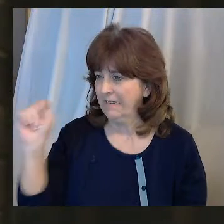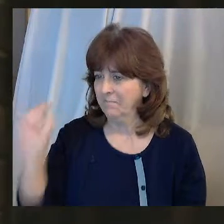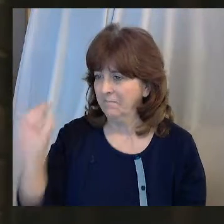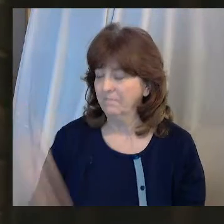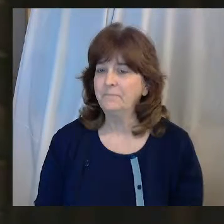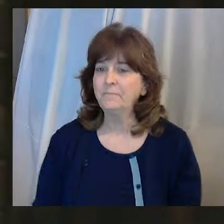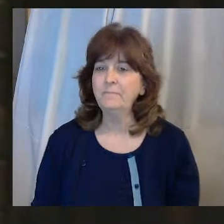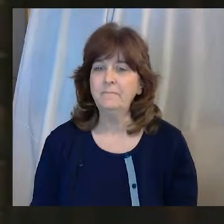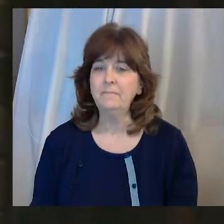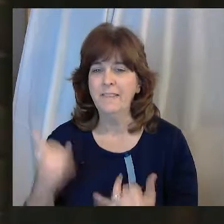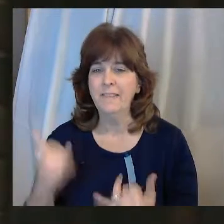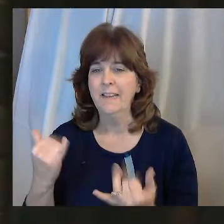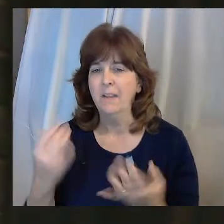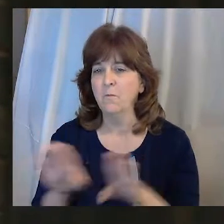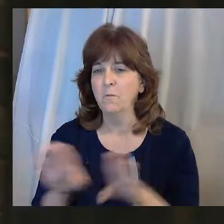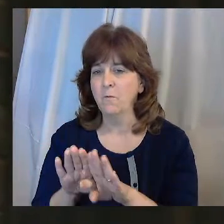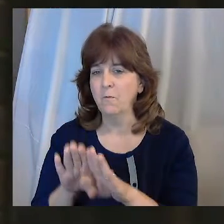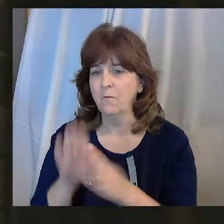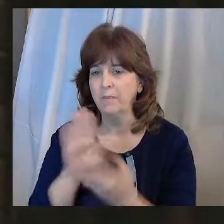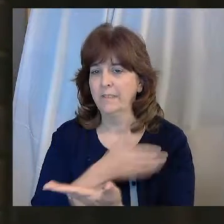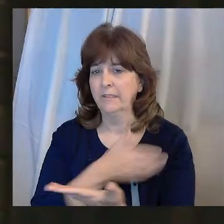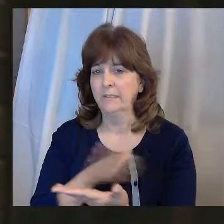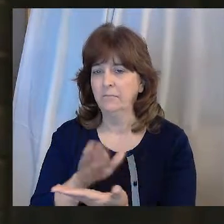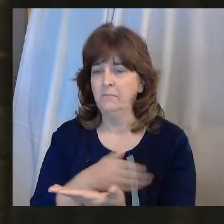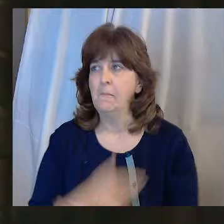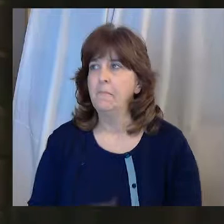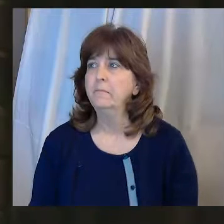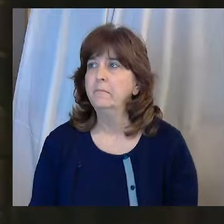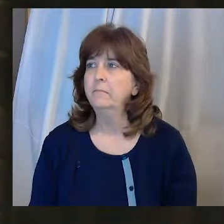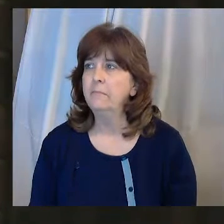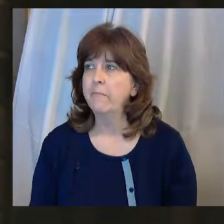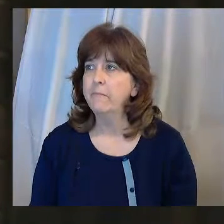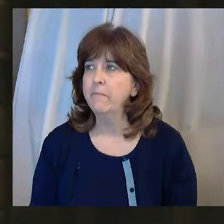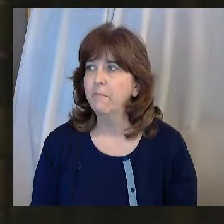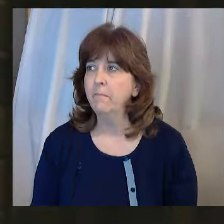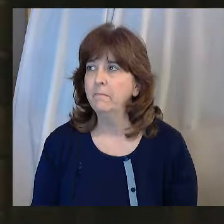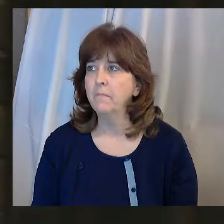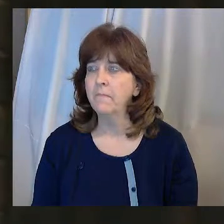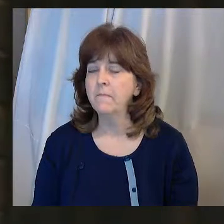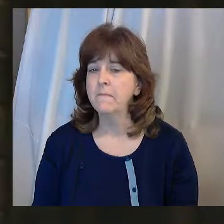Will be our closing song, 146. After this, we'll have our closing prayer.